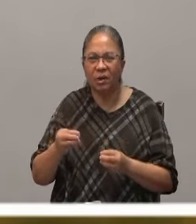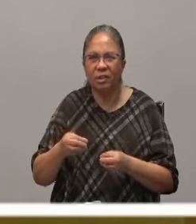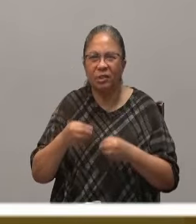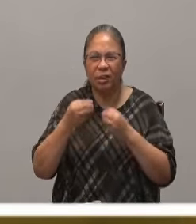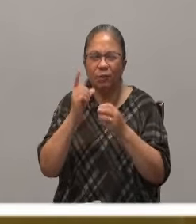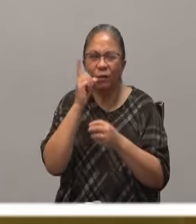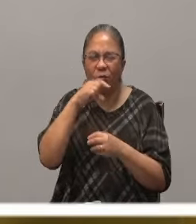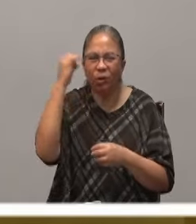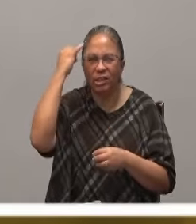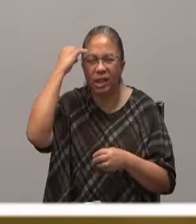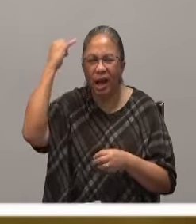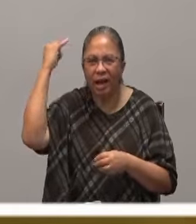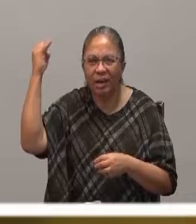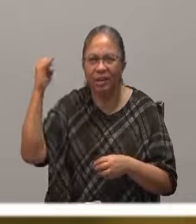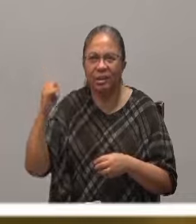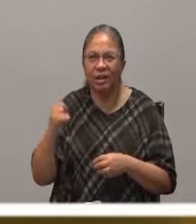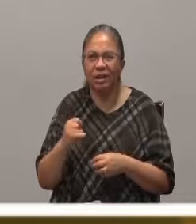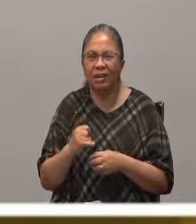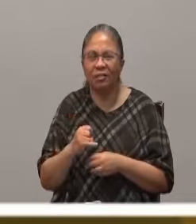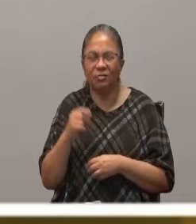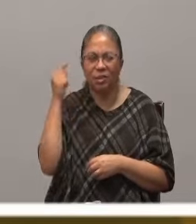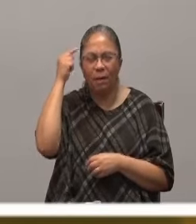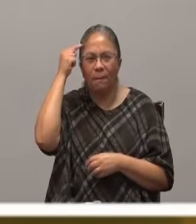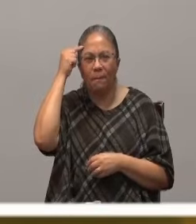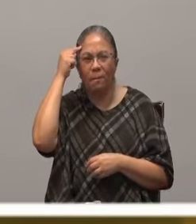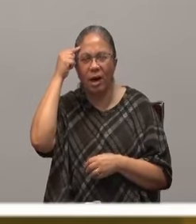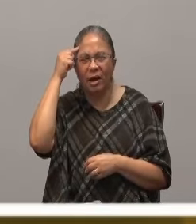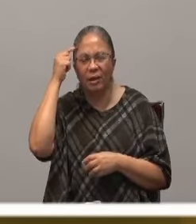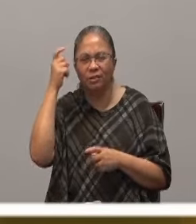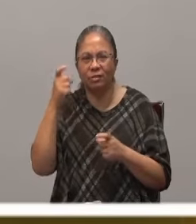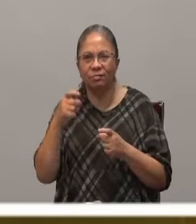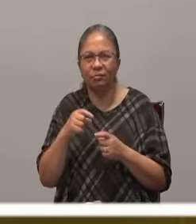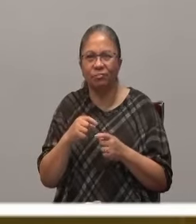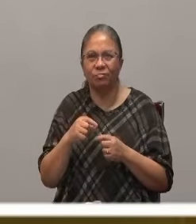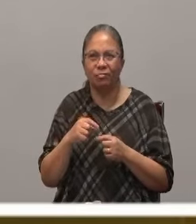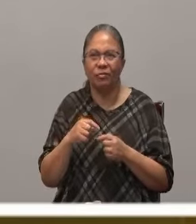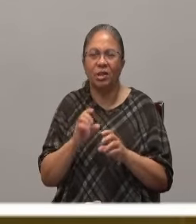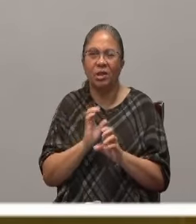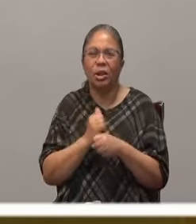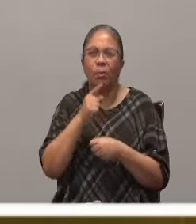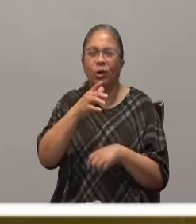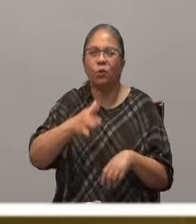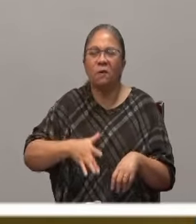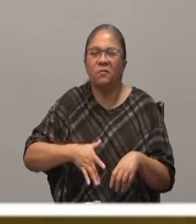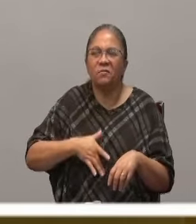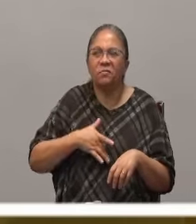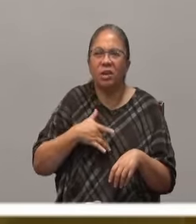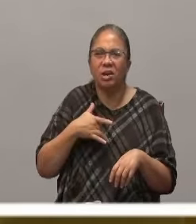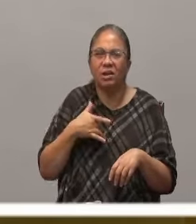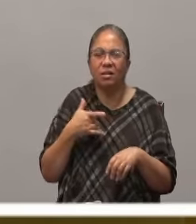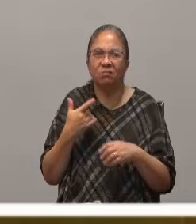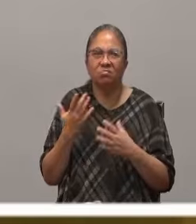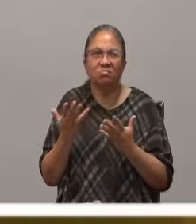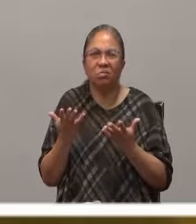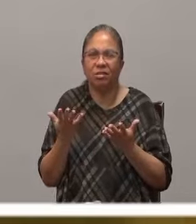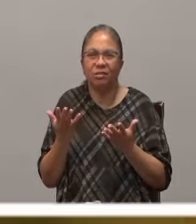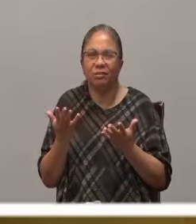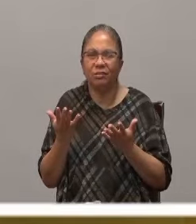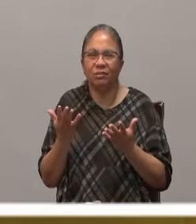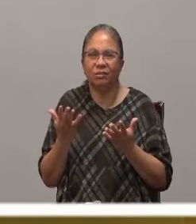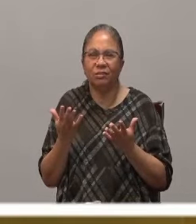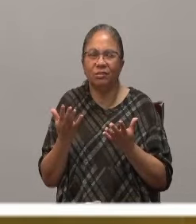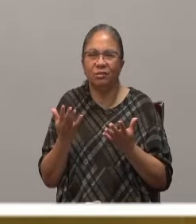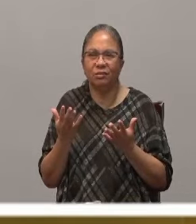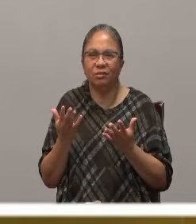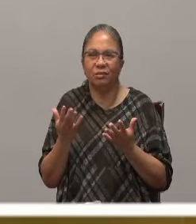of changing your thoughts, the power to make you feel that he is real, the power to